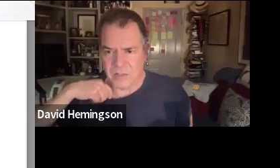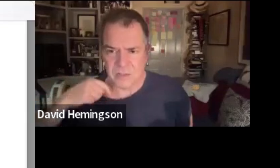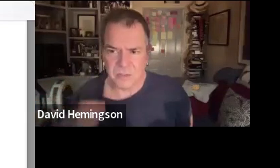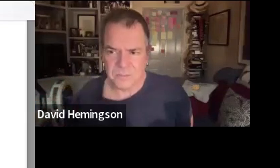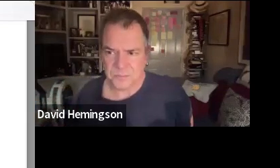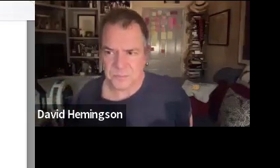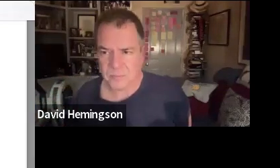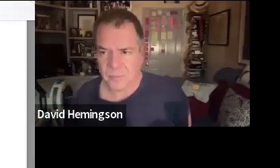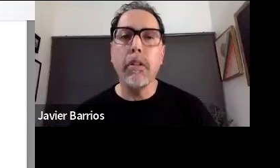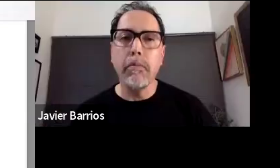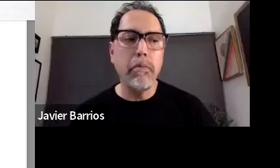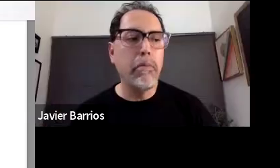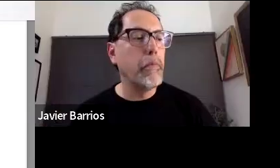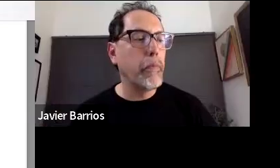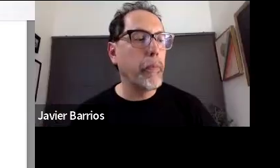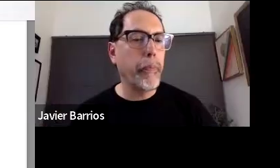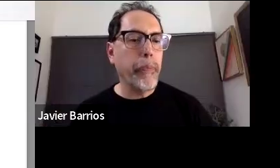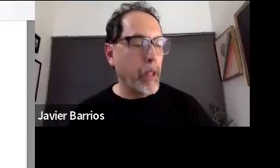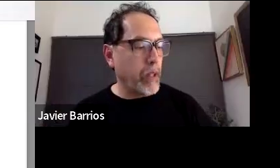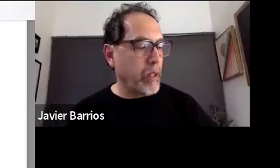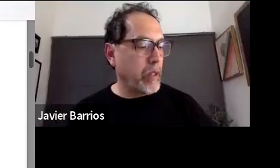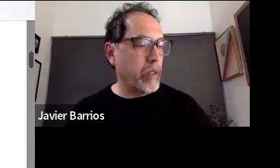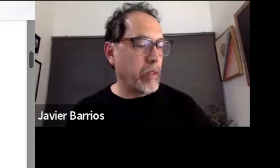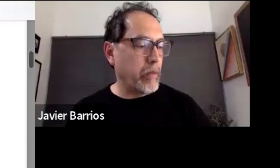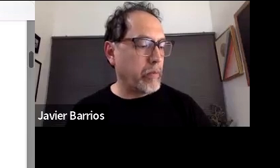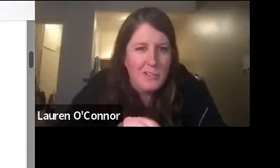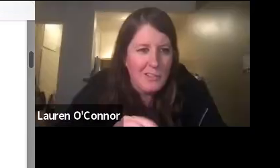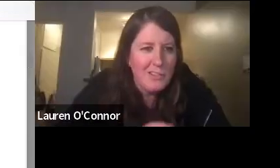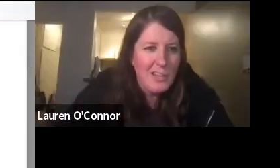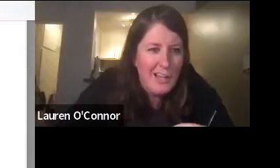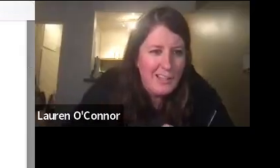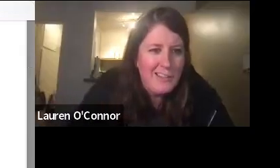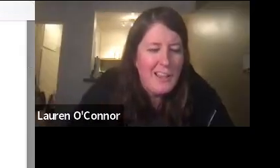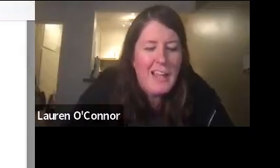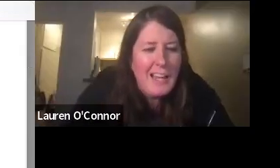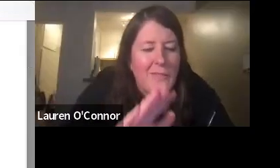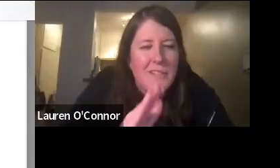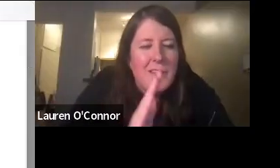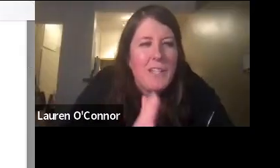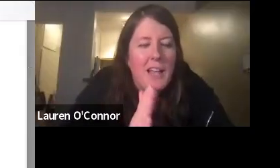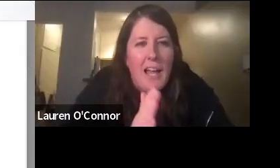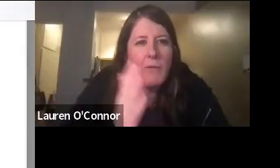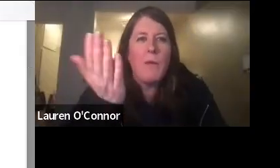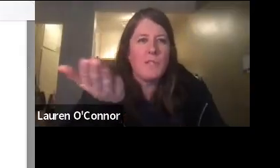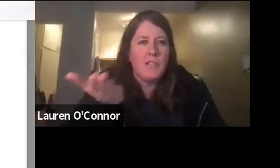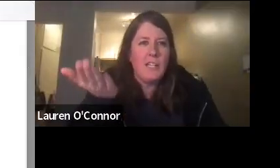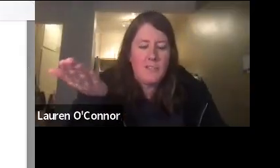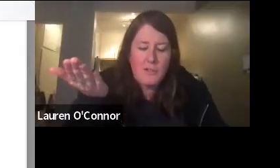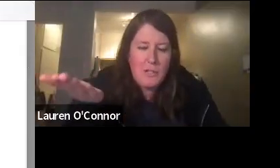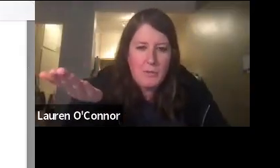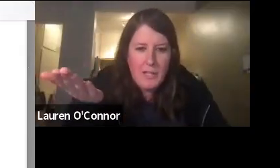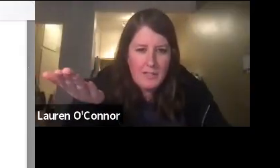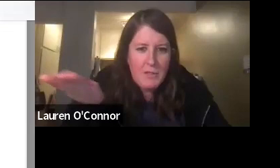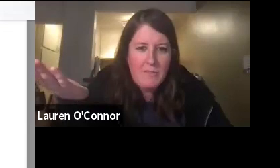to sacrifice, For sure. Well, and just as a personal, I was looking